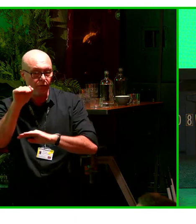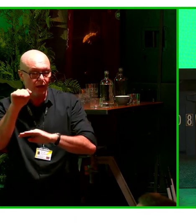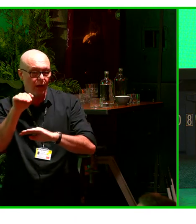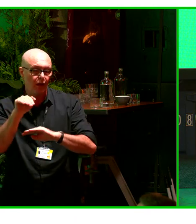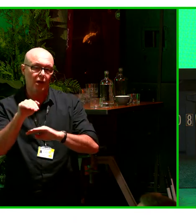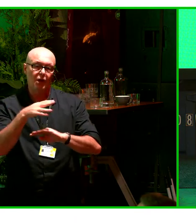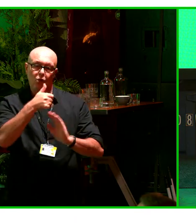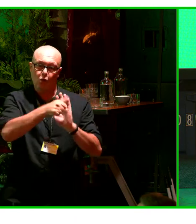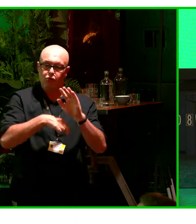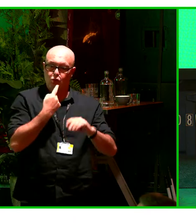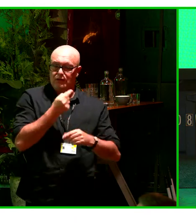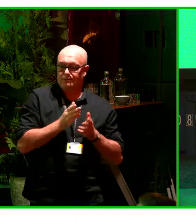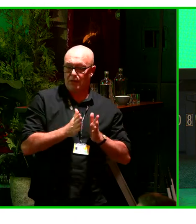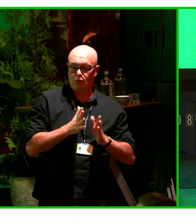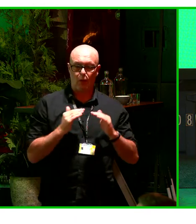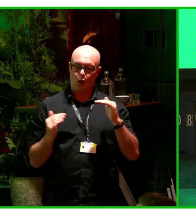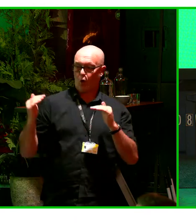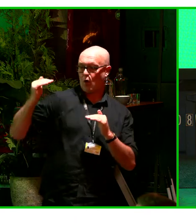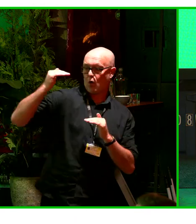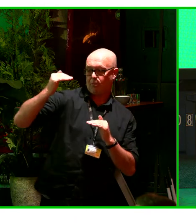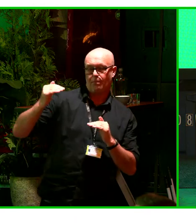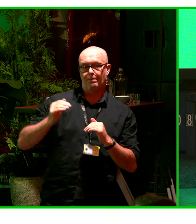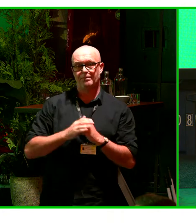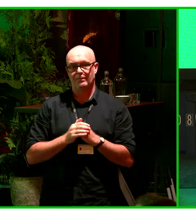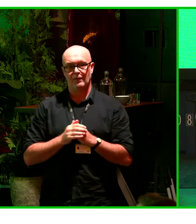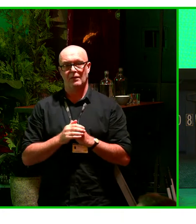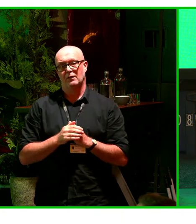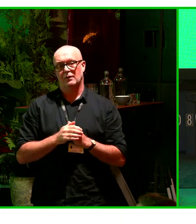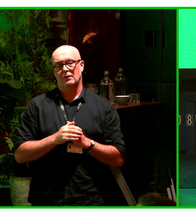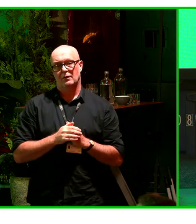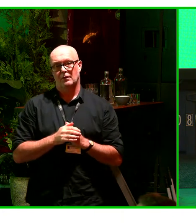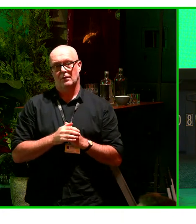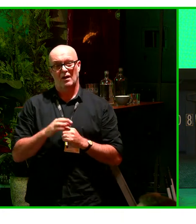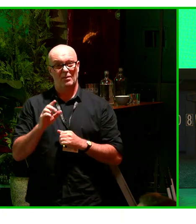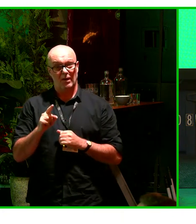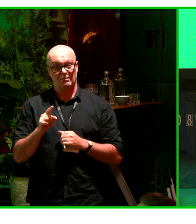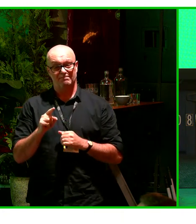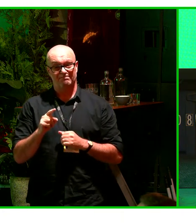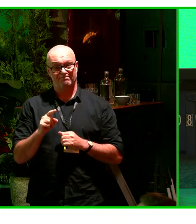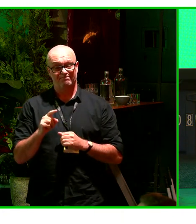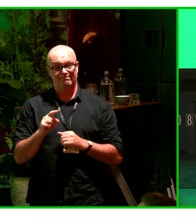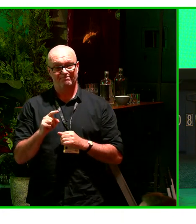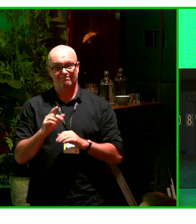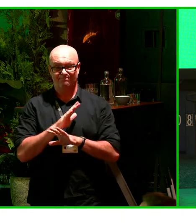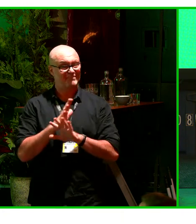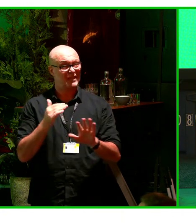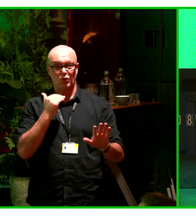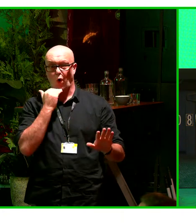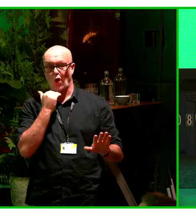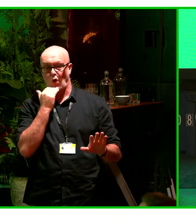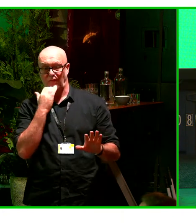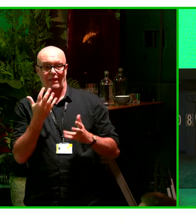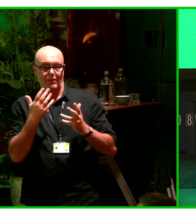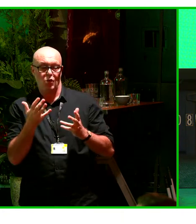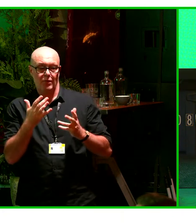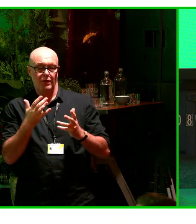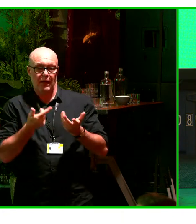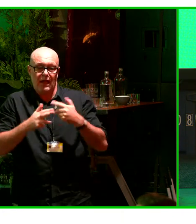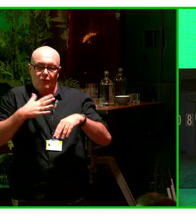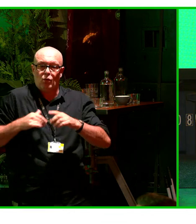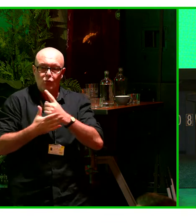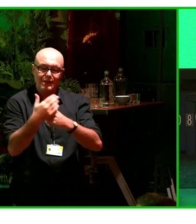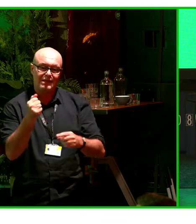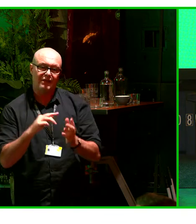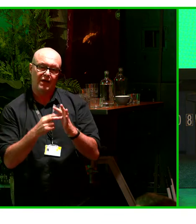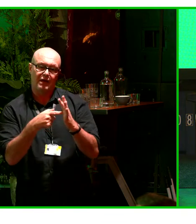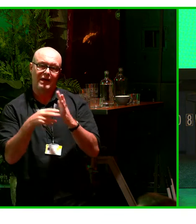much photovoltaics as we can fit, but we're still nowhere near where we need to be to get net zero. The